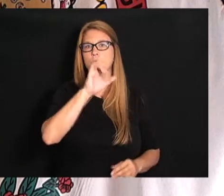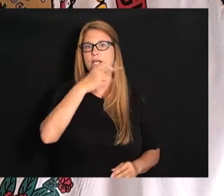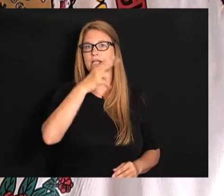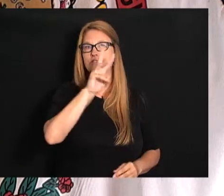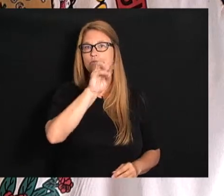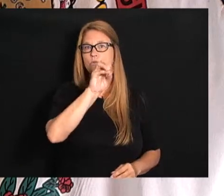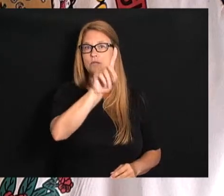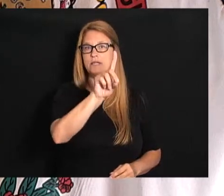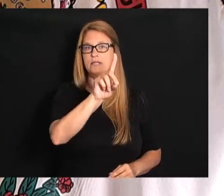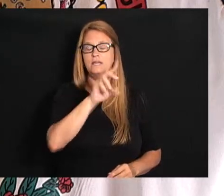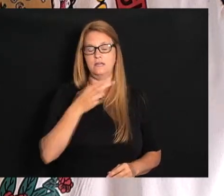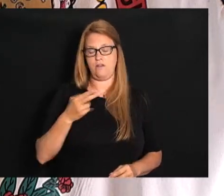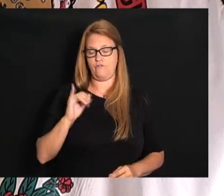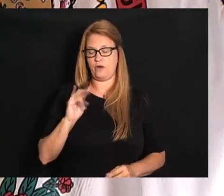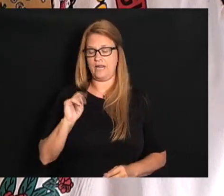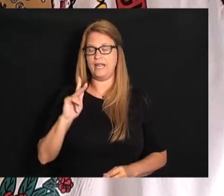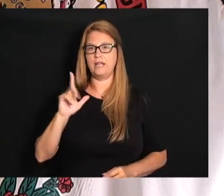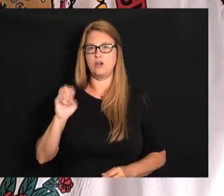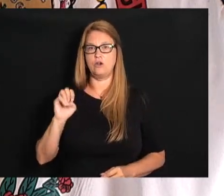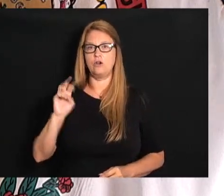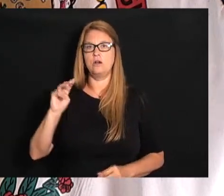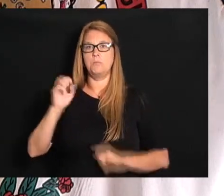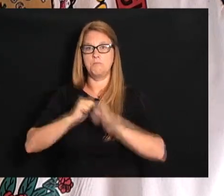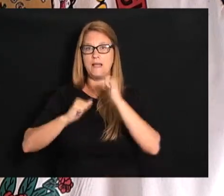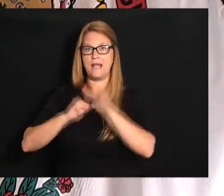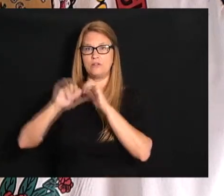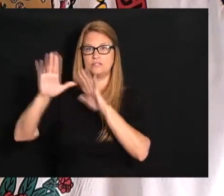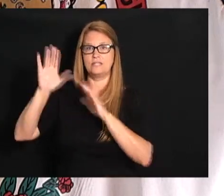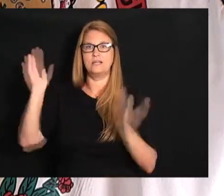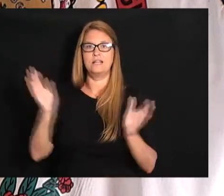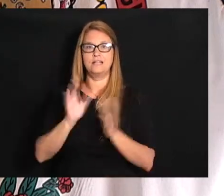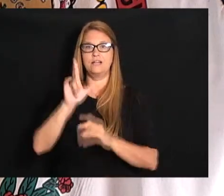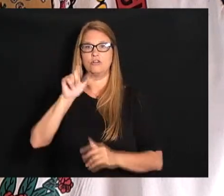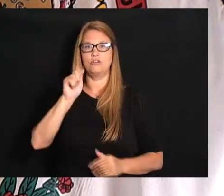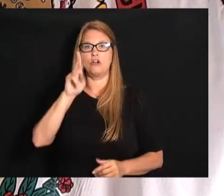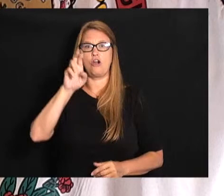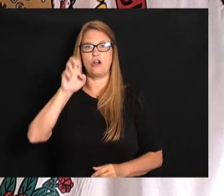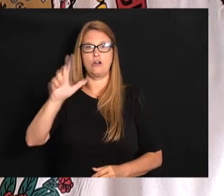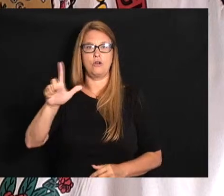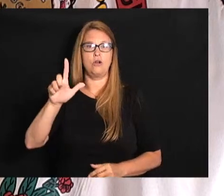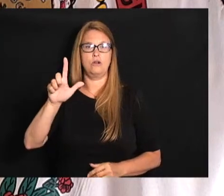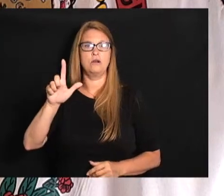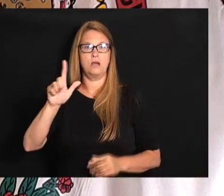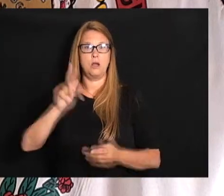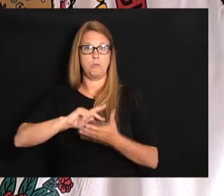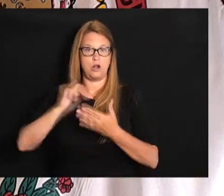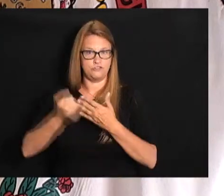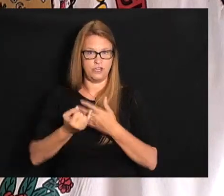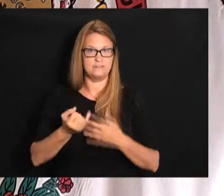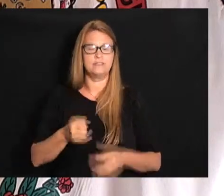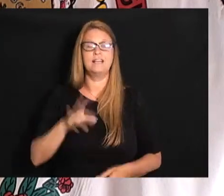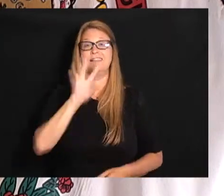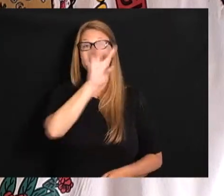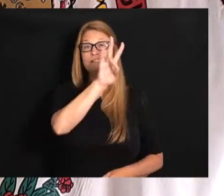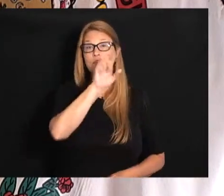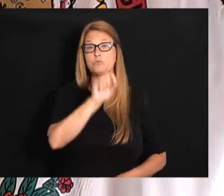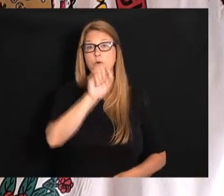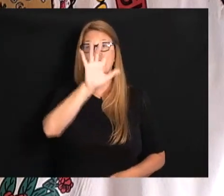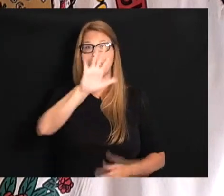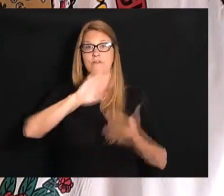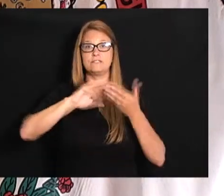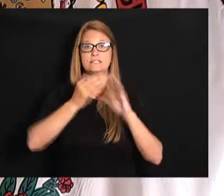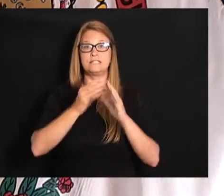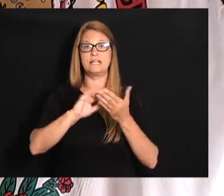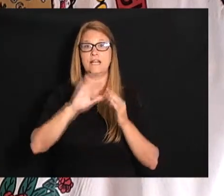Hinkle Mountain Little Laurel Water Extension Project. And $7.5 million to the city